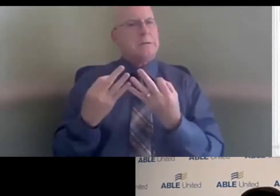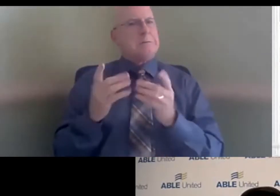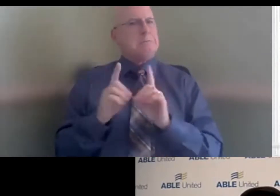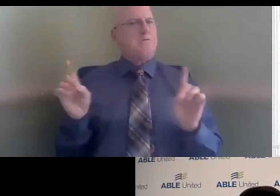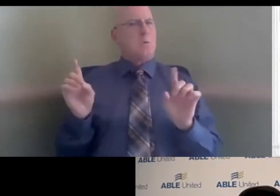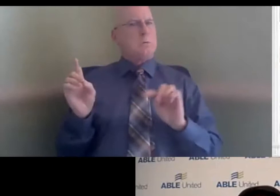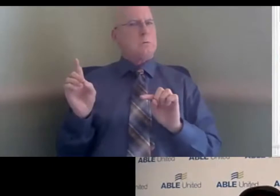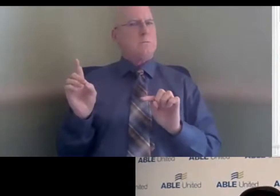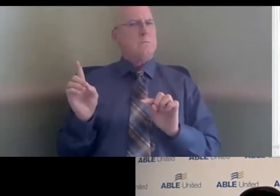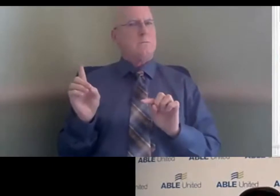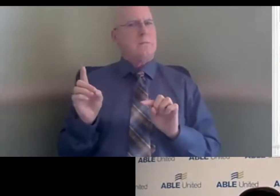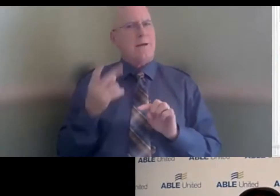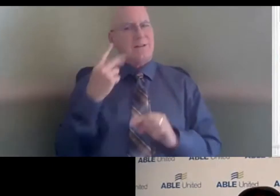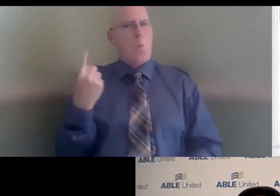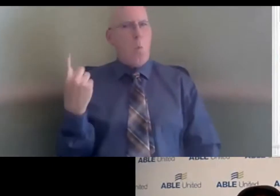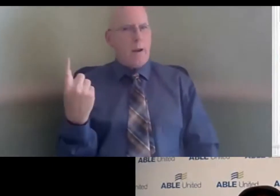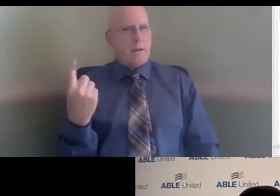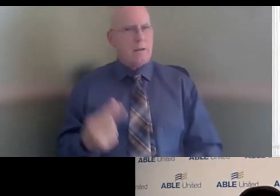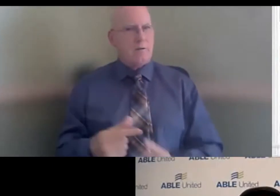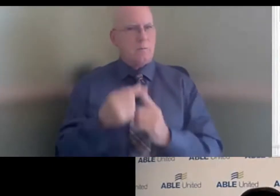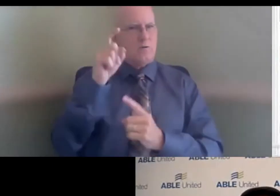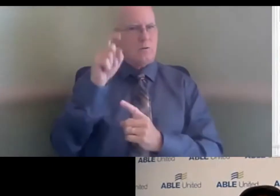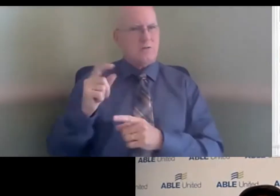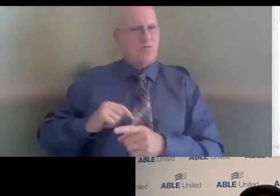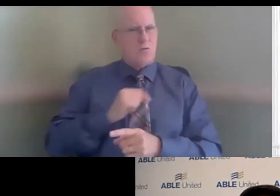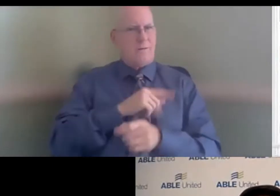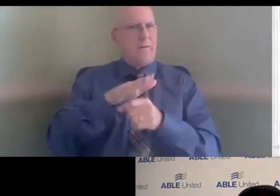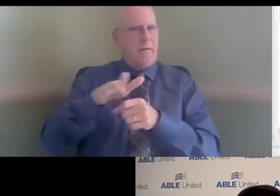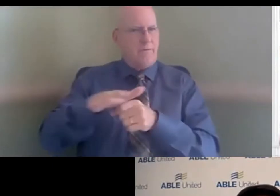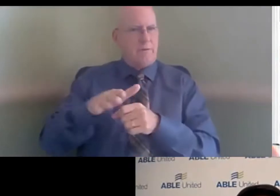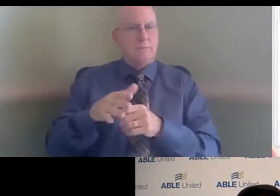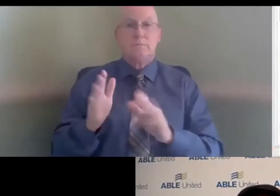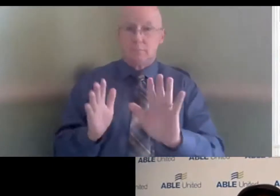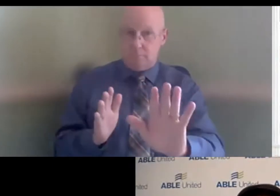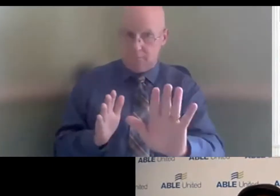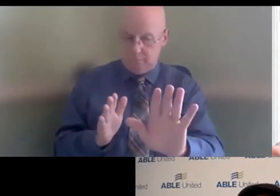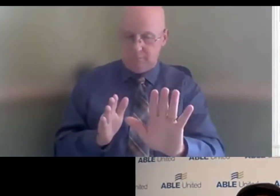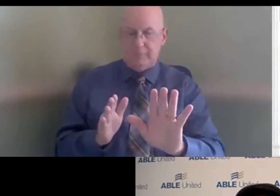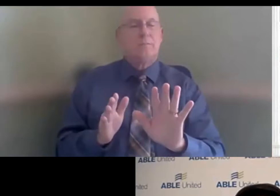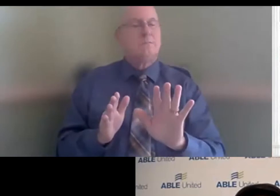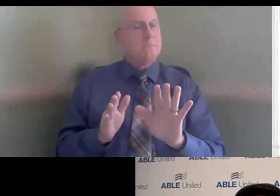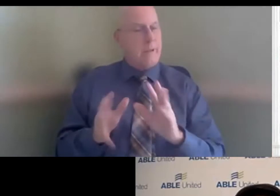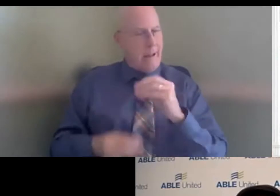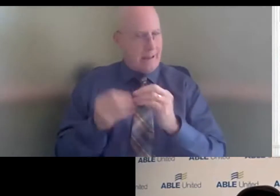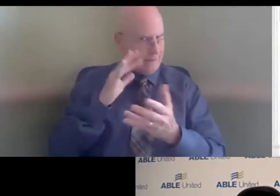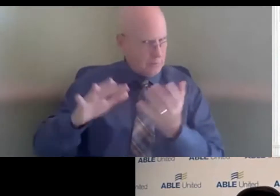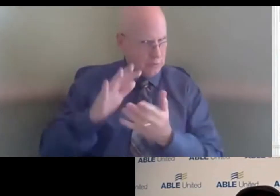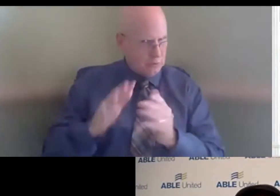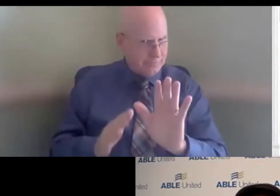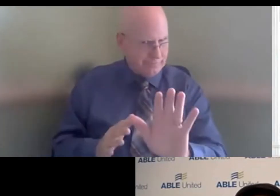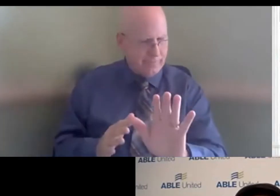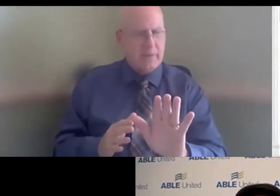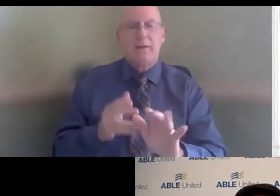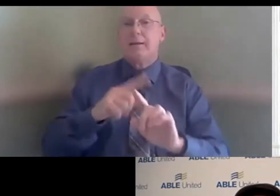seen one special needs trust. Now that's different. So let me mess with things, John. That's different than each